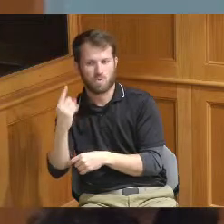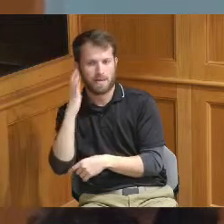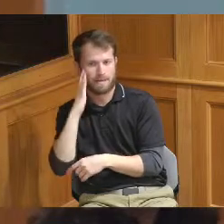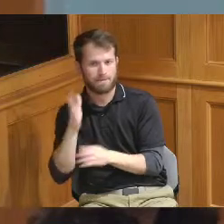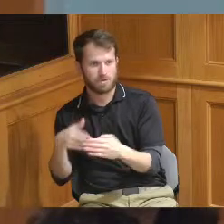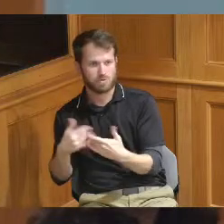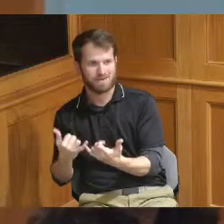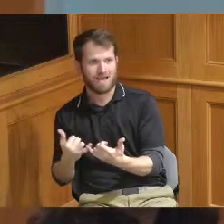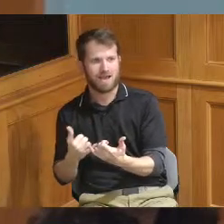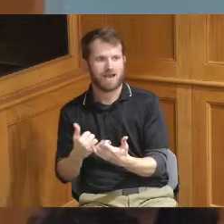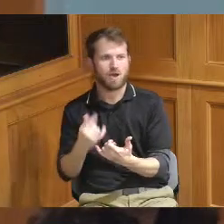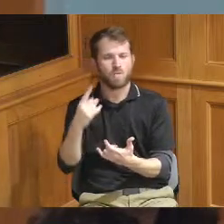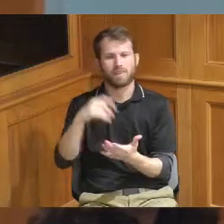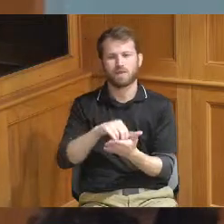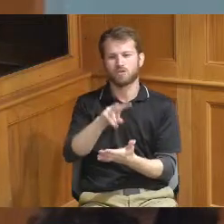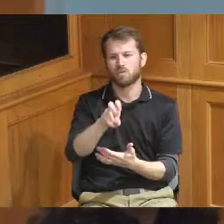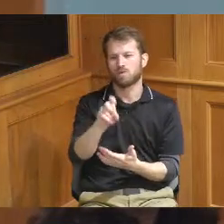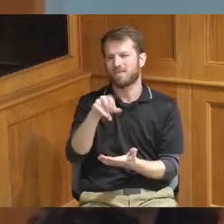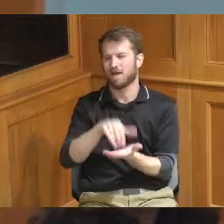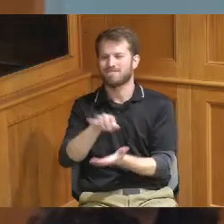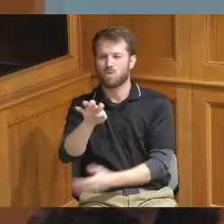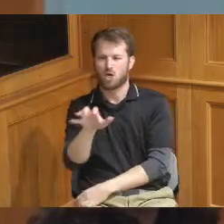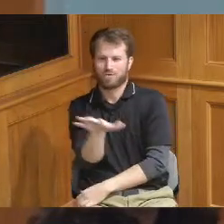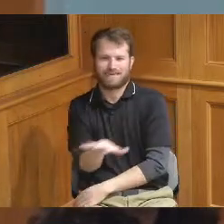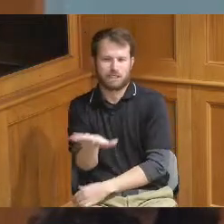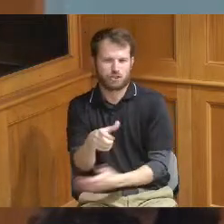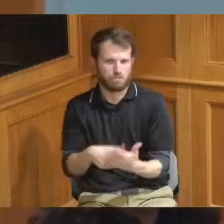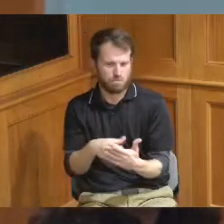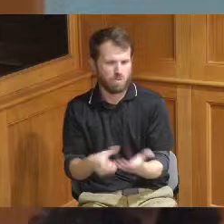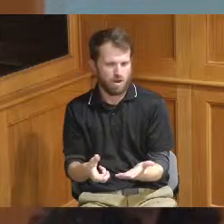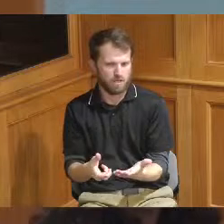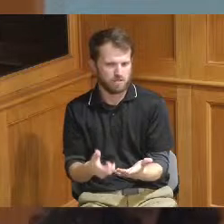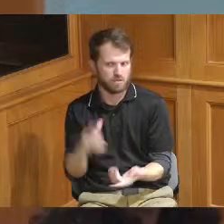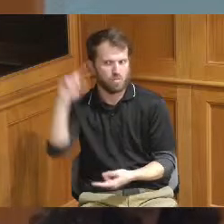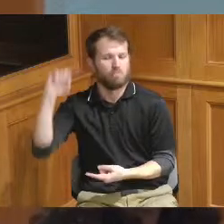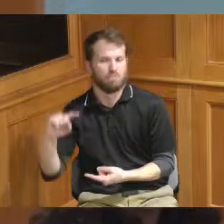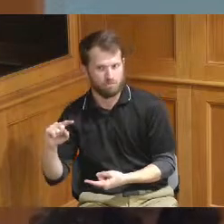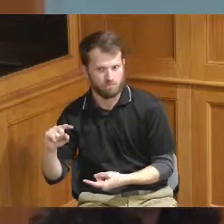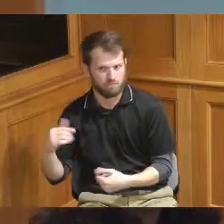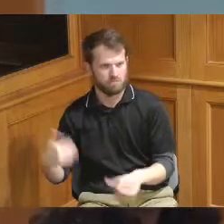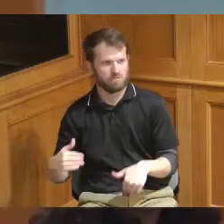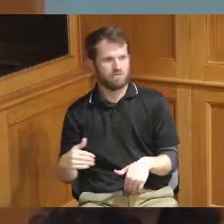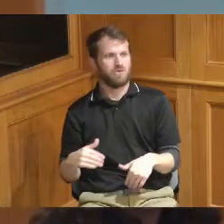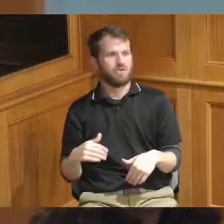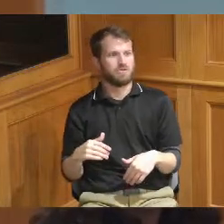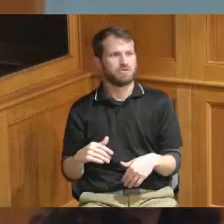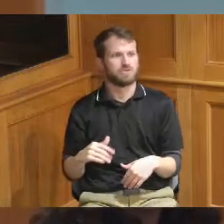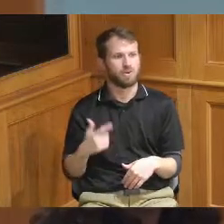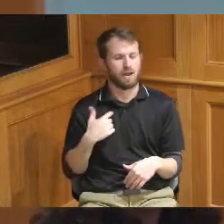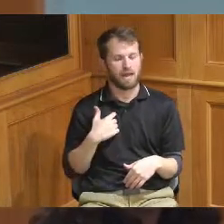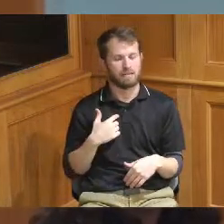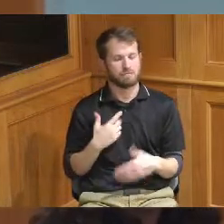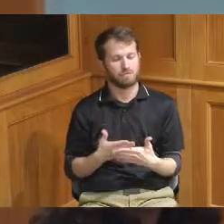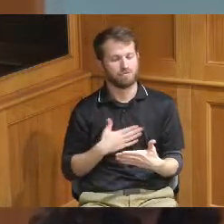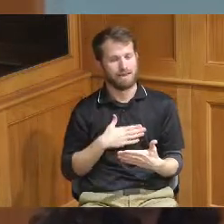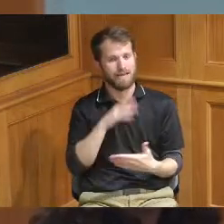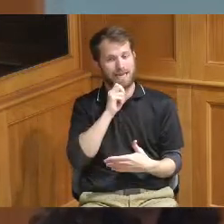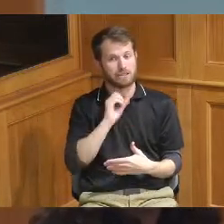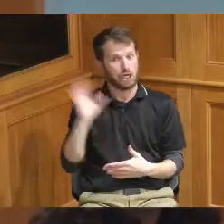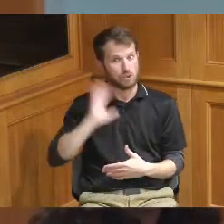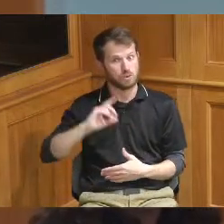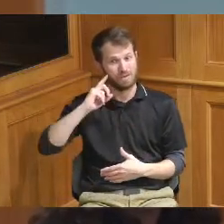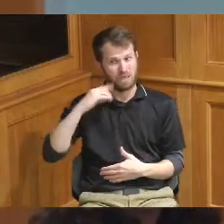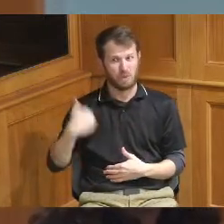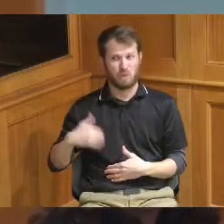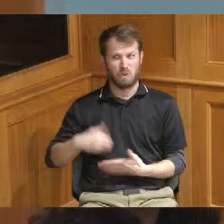now I'm in the $1,200 to $1,400 a month range. It's kind of crazy. I used to think, maybe I'm stating my age, that I used to think that was a lot